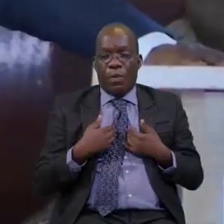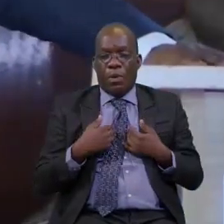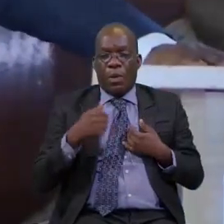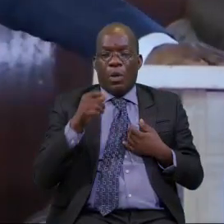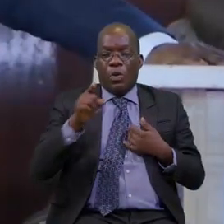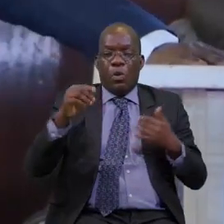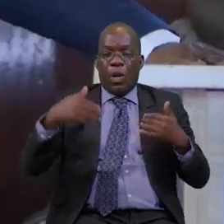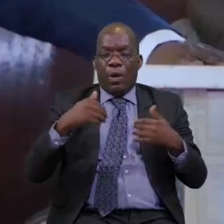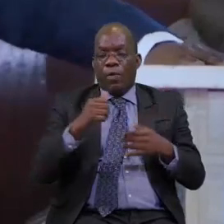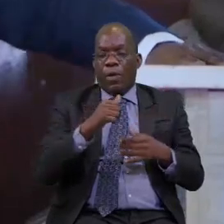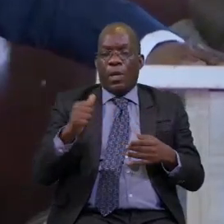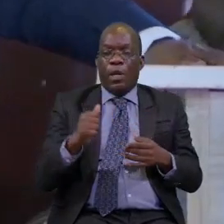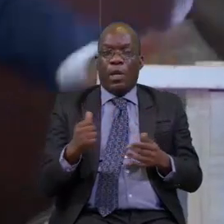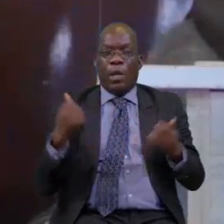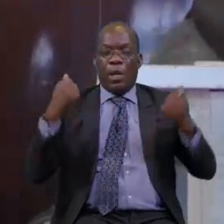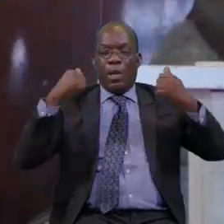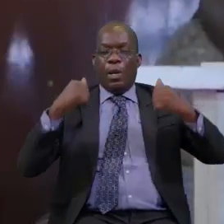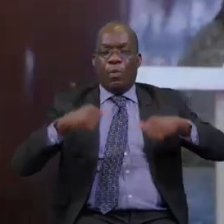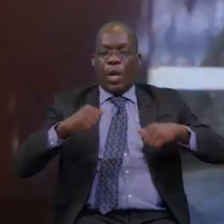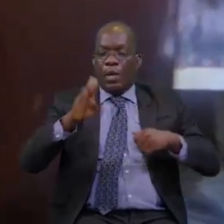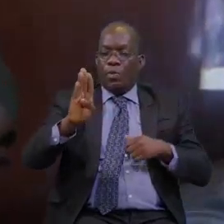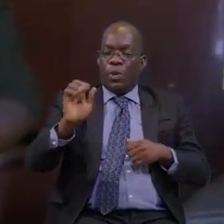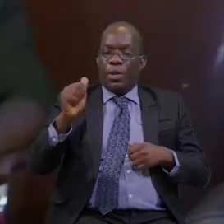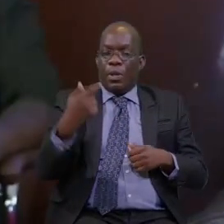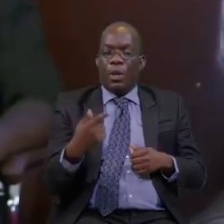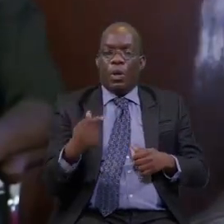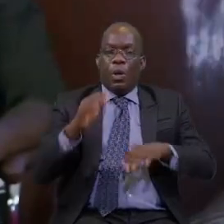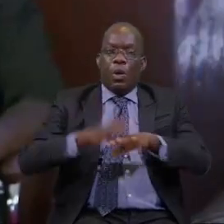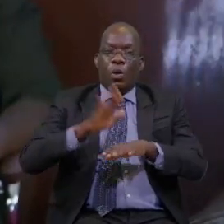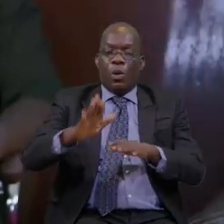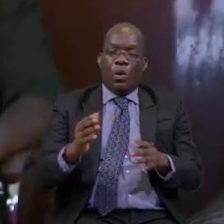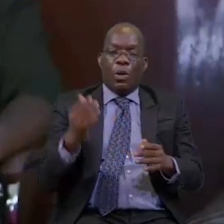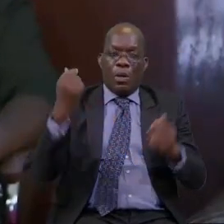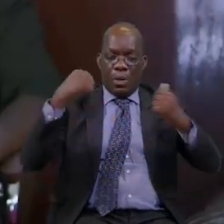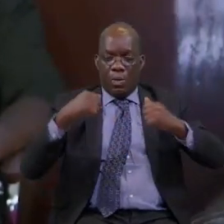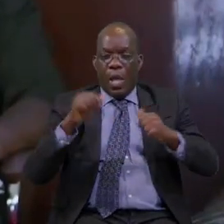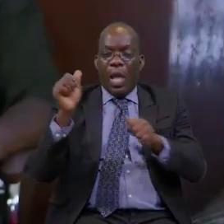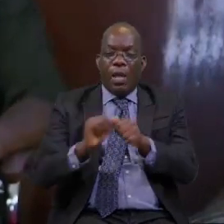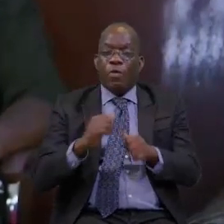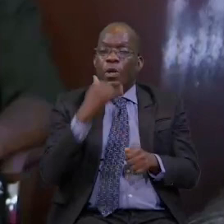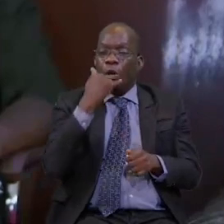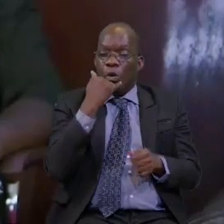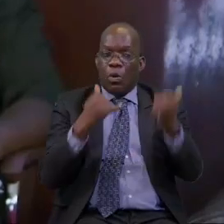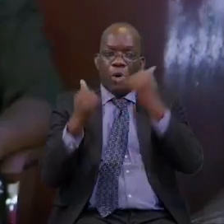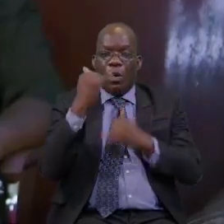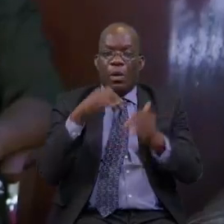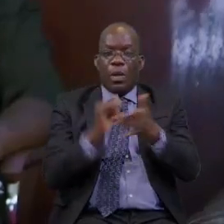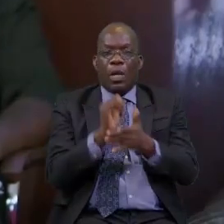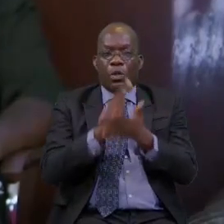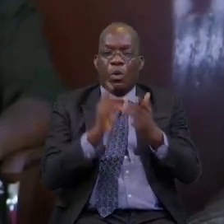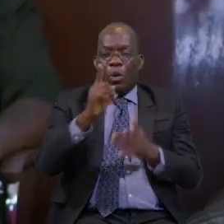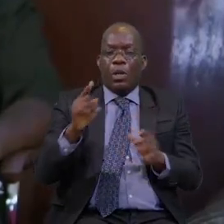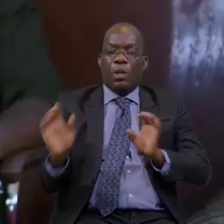your back, and every offense that somebody did and you don't forgive, it throws